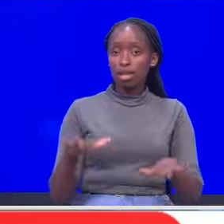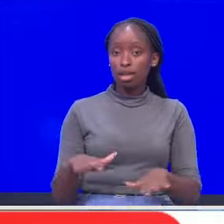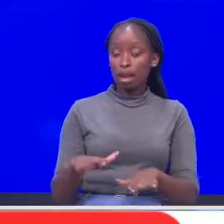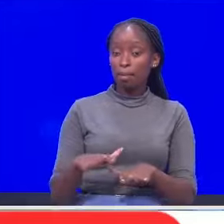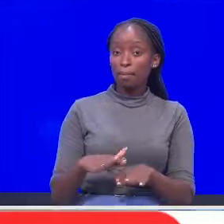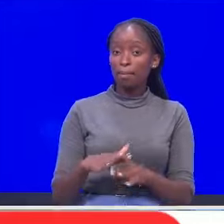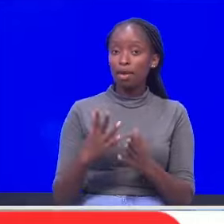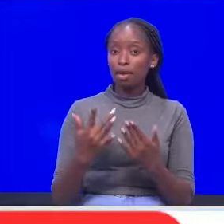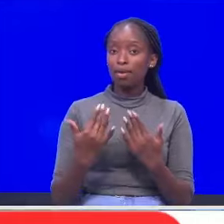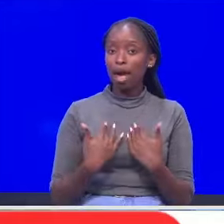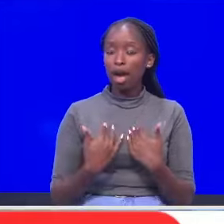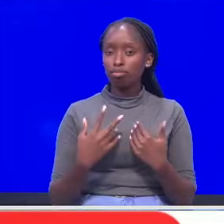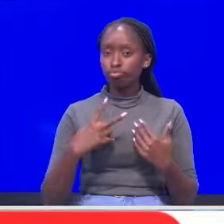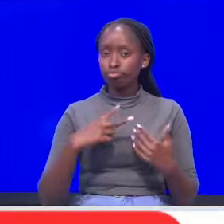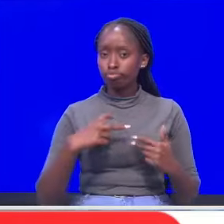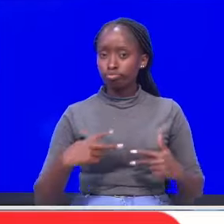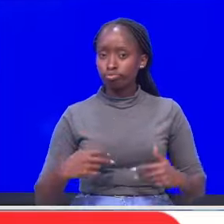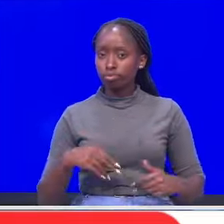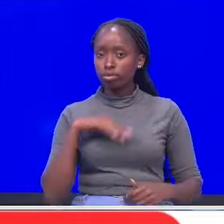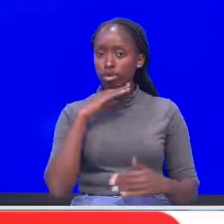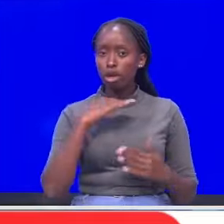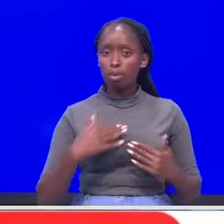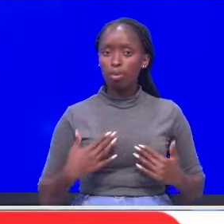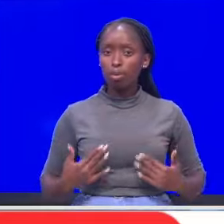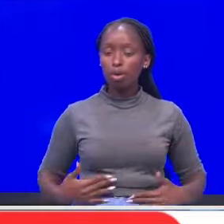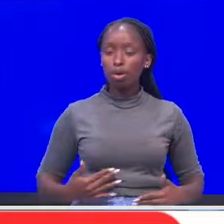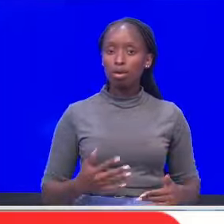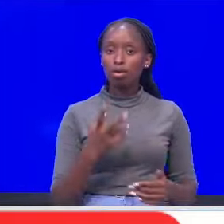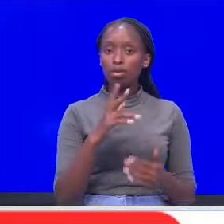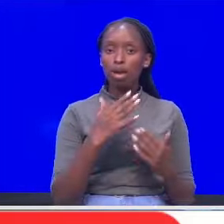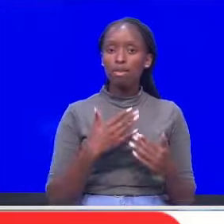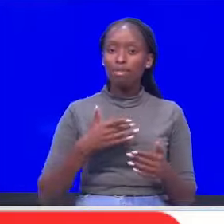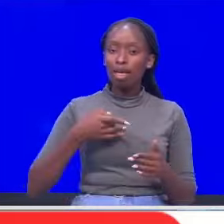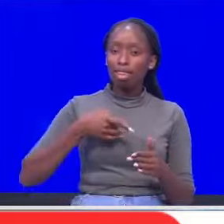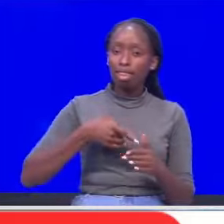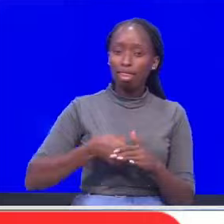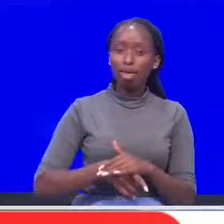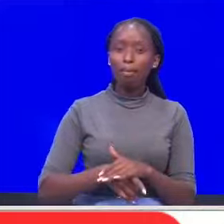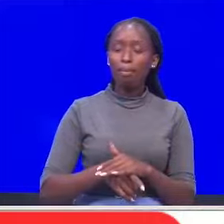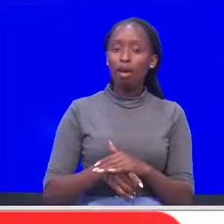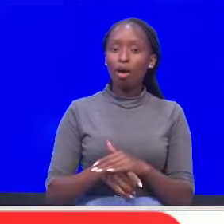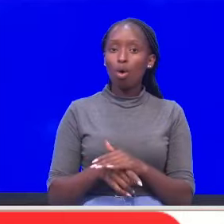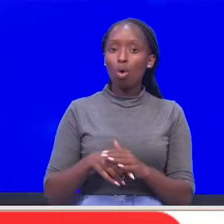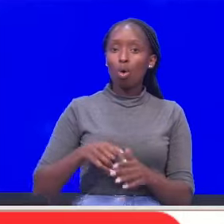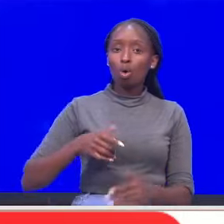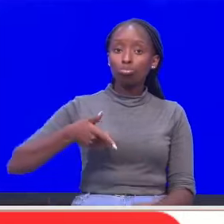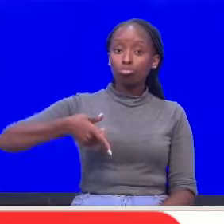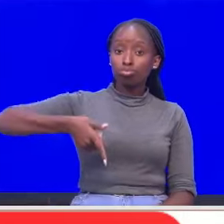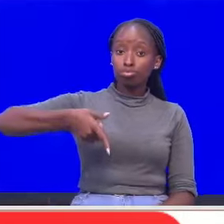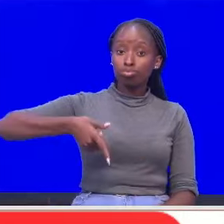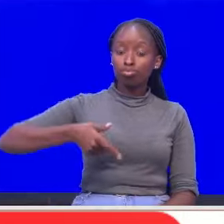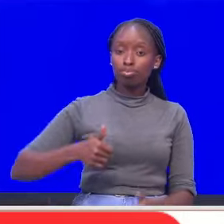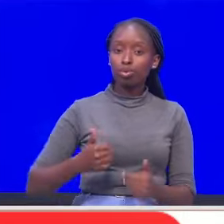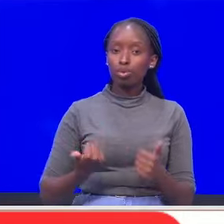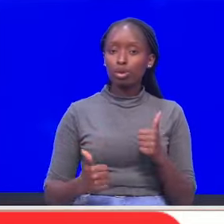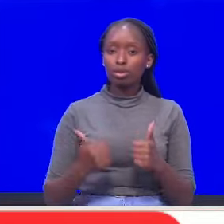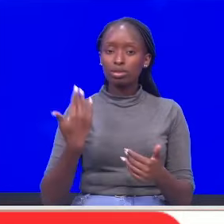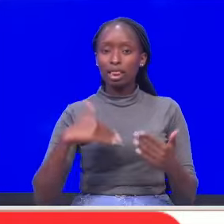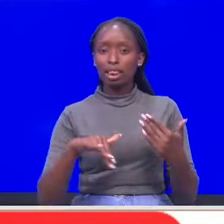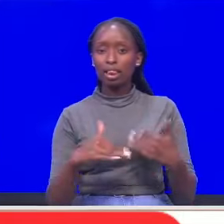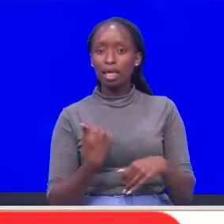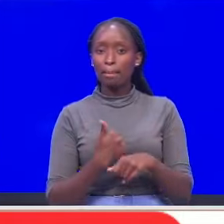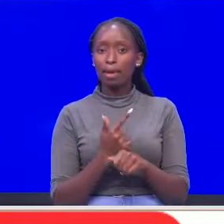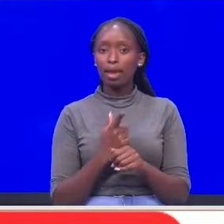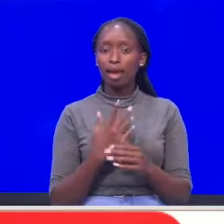examination indicating she was strangled and had a deep cut wound on her leg in the thigh which had cut her vein, leading to her losing a lot of blood